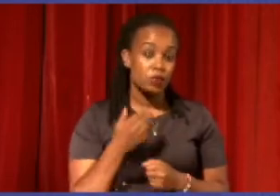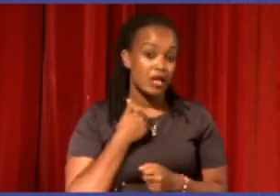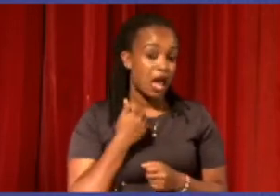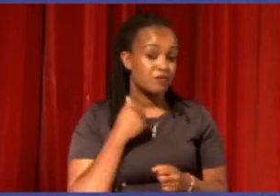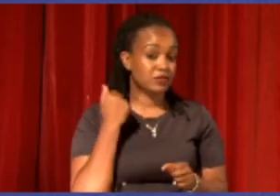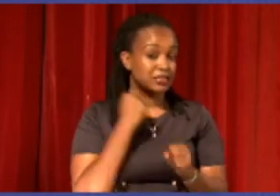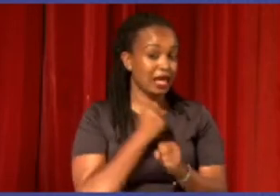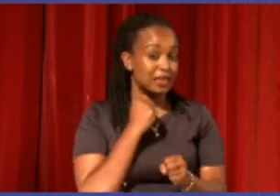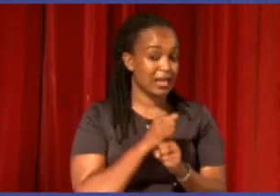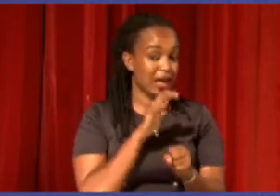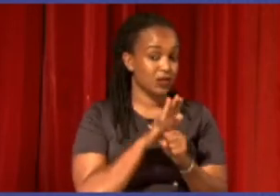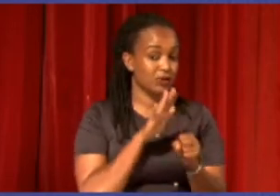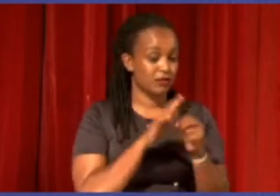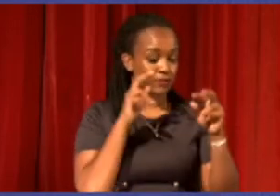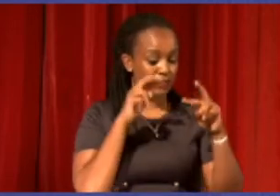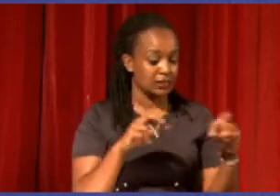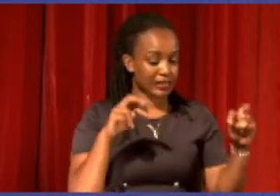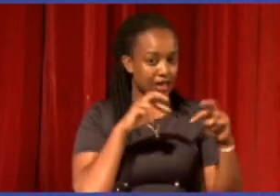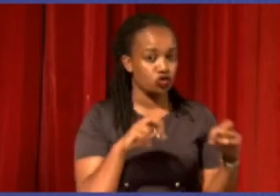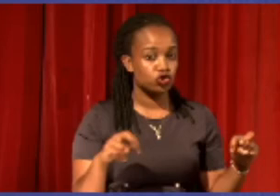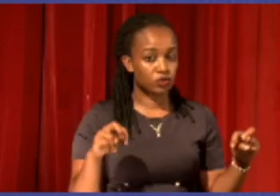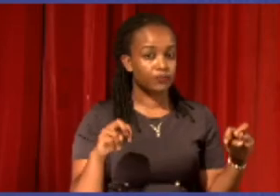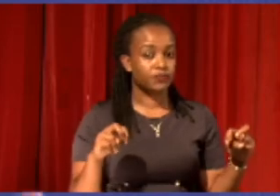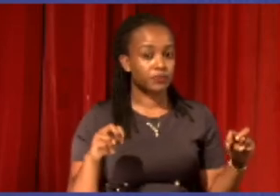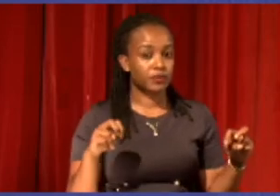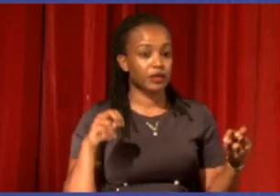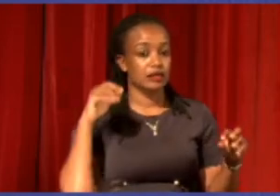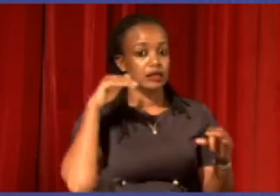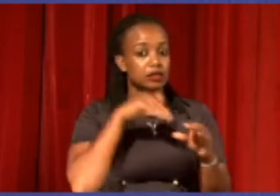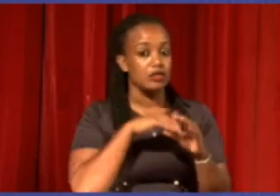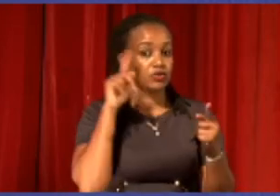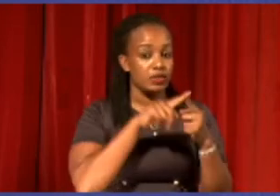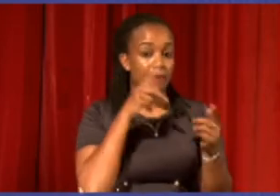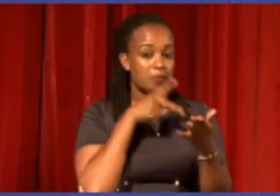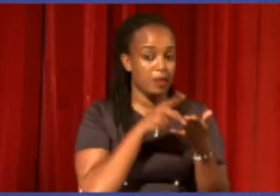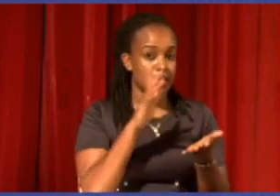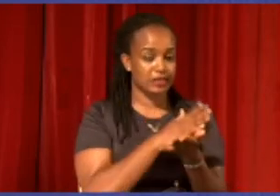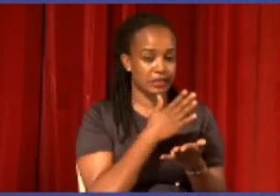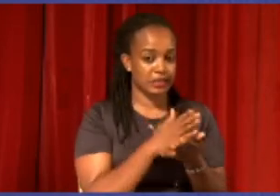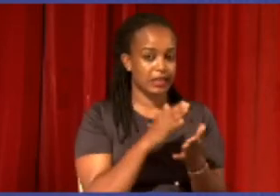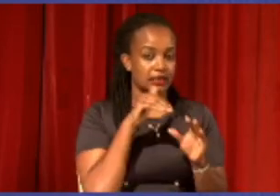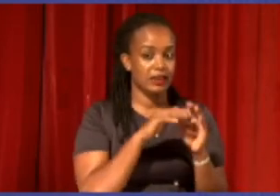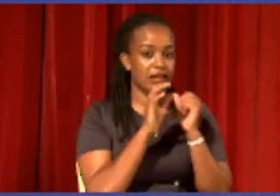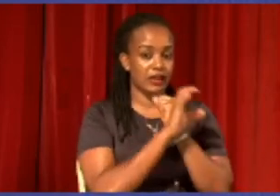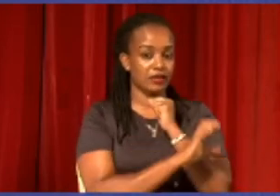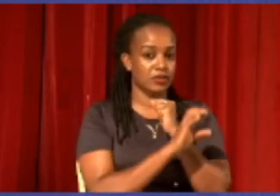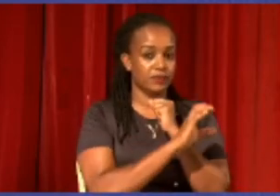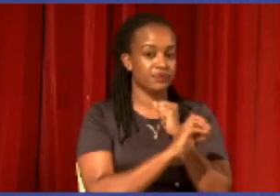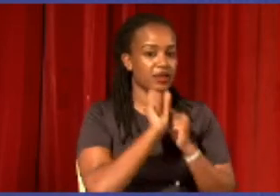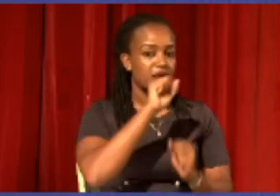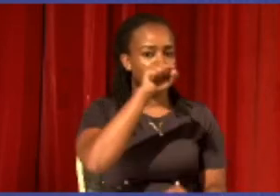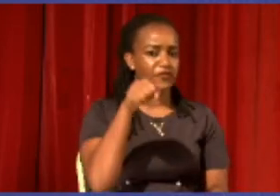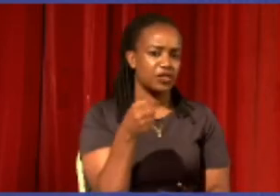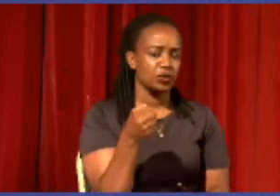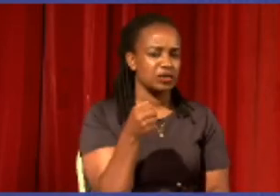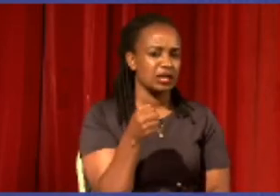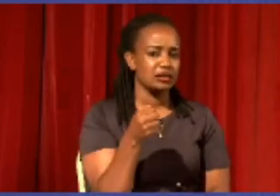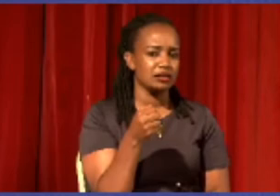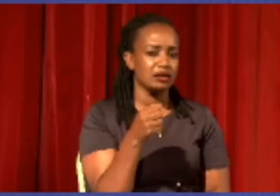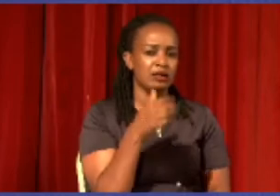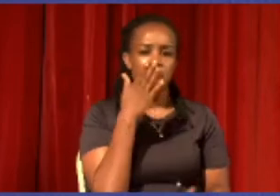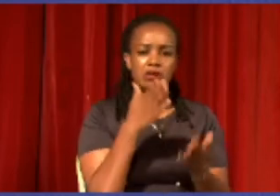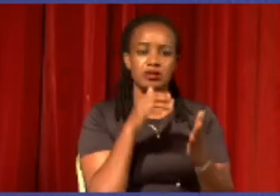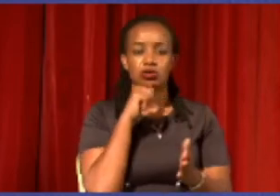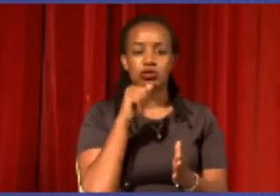We've done a bit of research into the various sectors of the country. Mm. 5,000 may not make a big